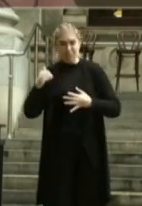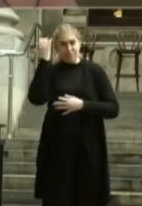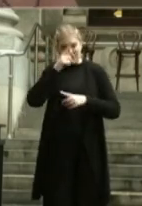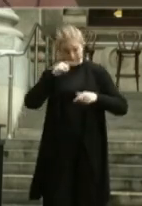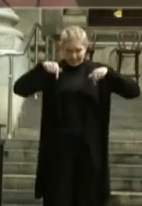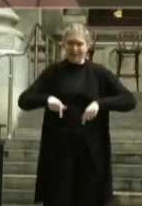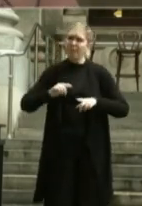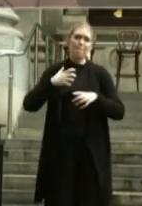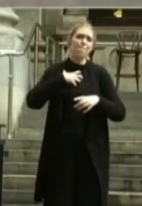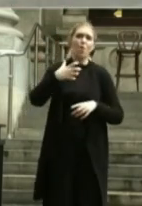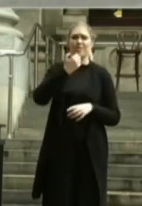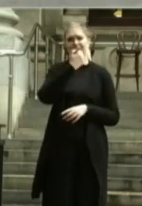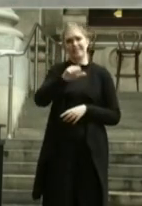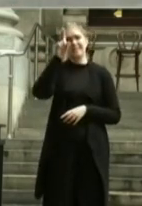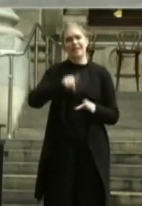ago.